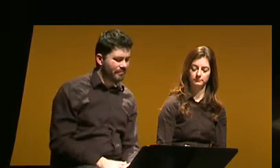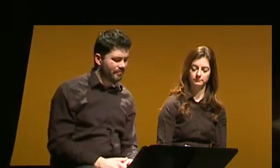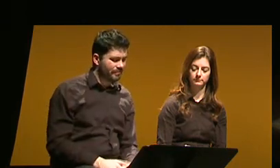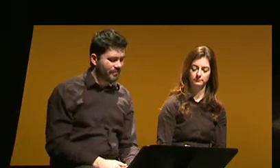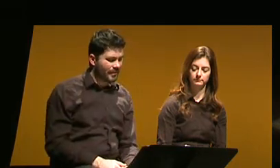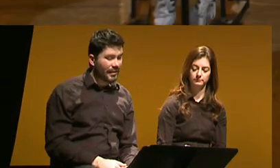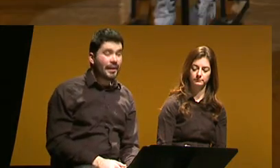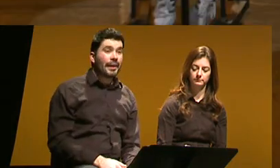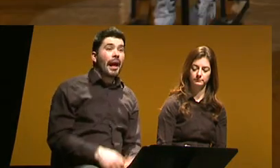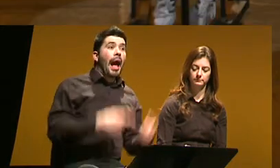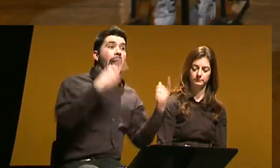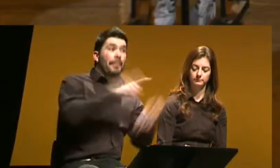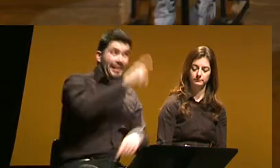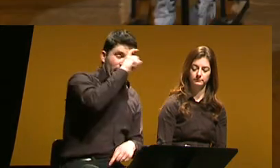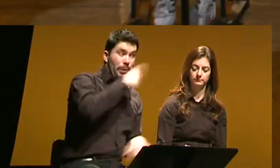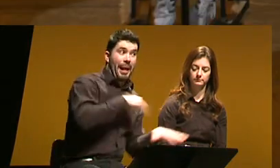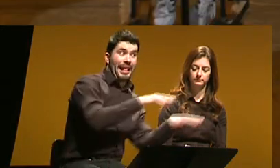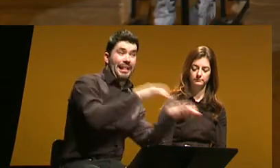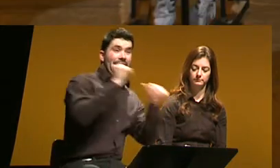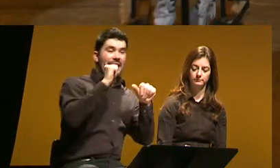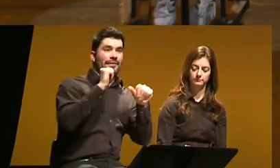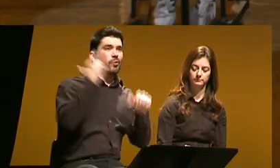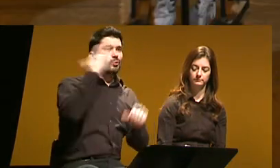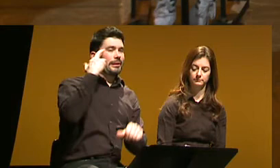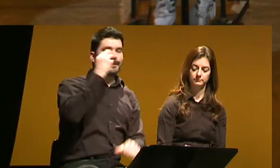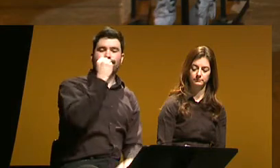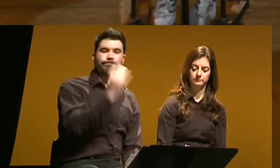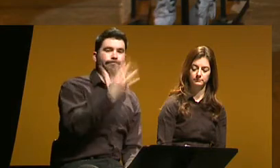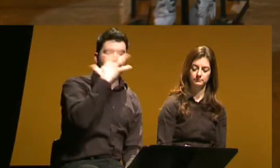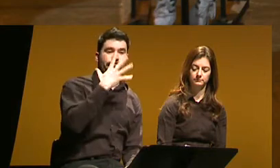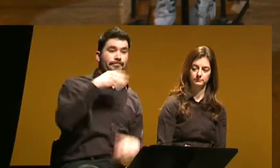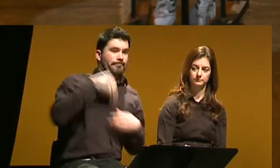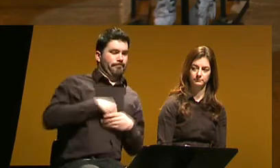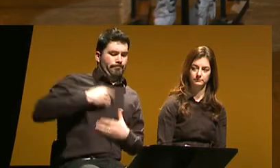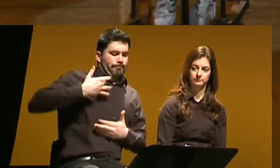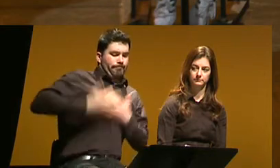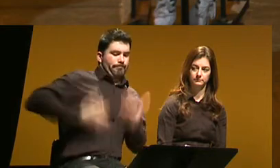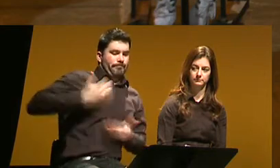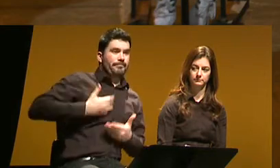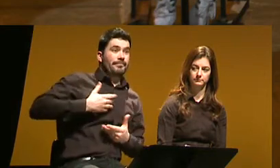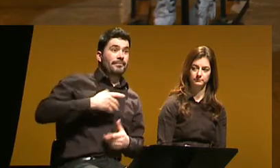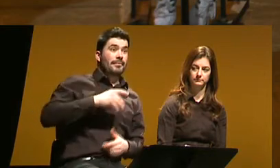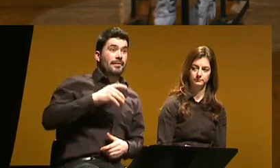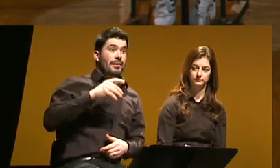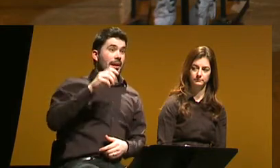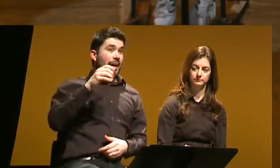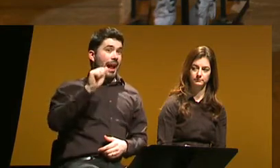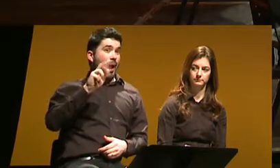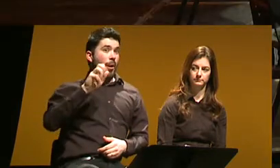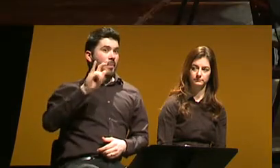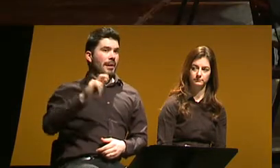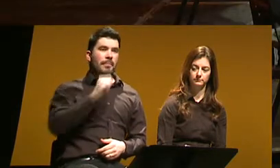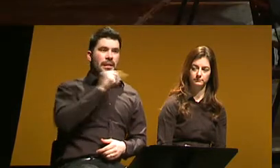By the time I leave Egypt, I realize that I may be Arab in blood, but I'm not Egyptian. I don't belong.